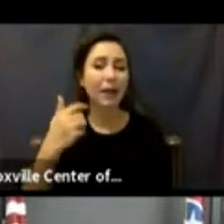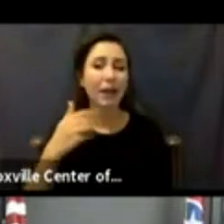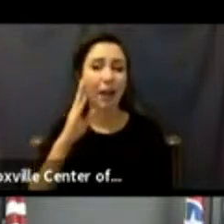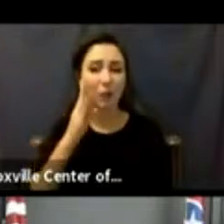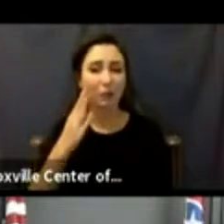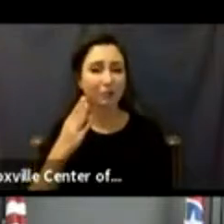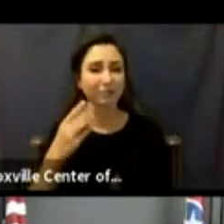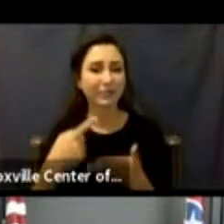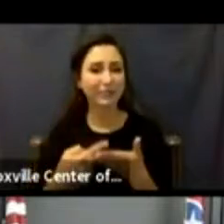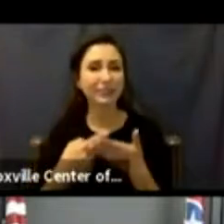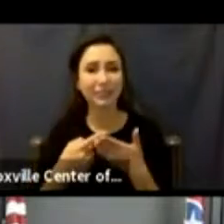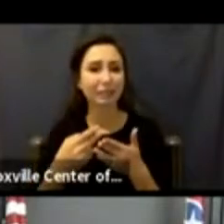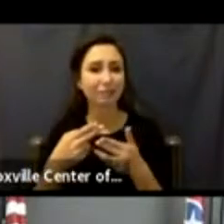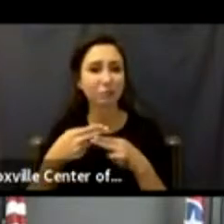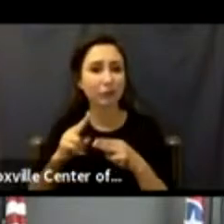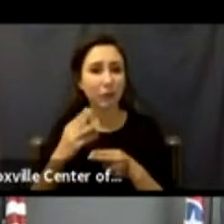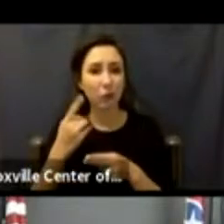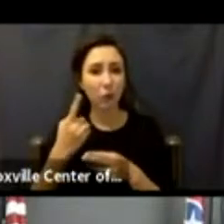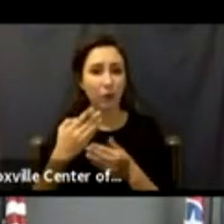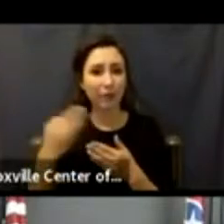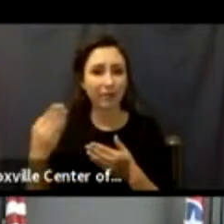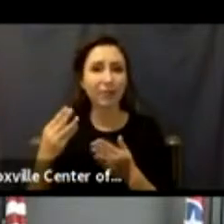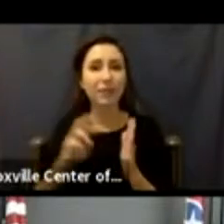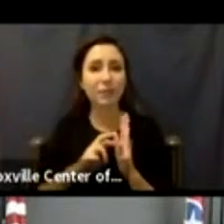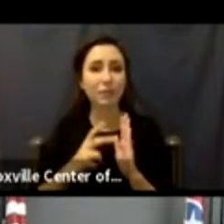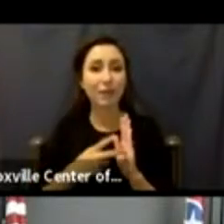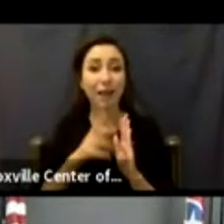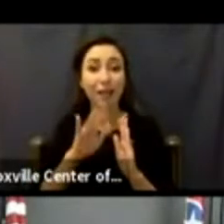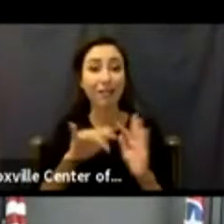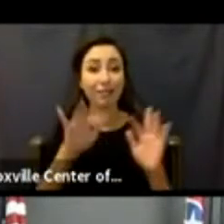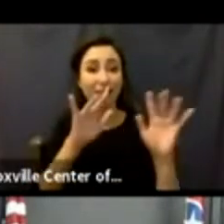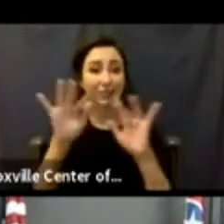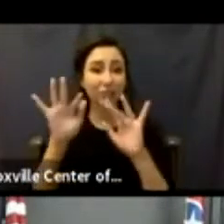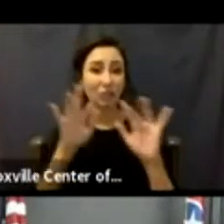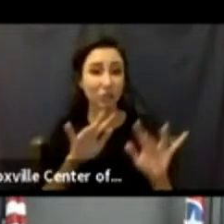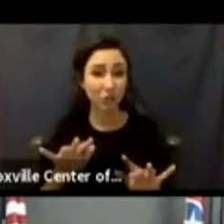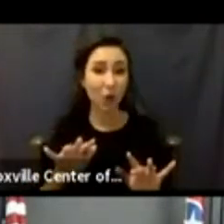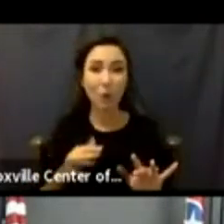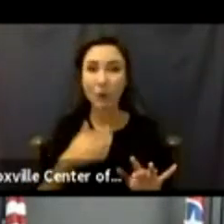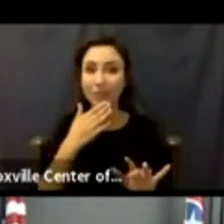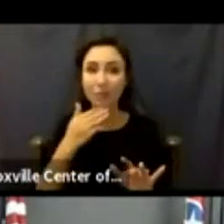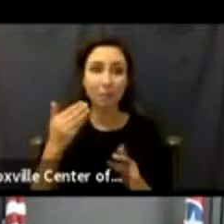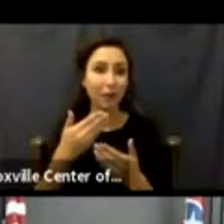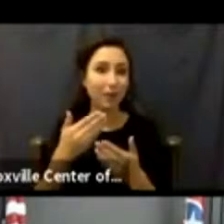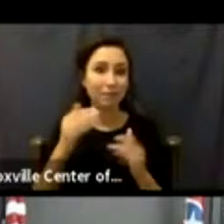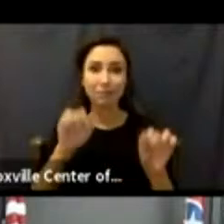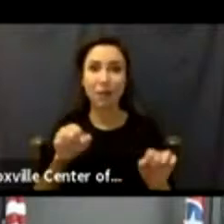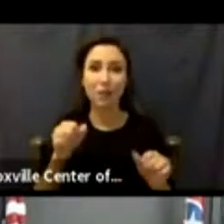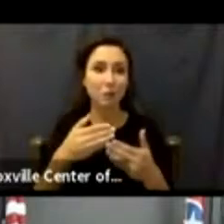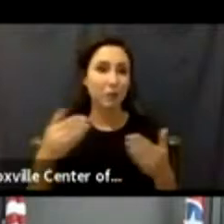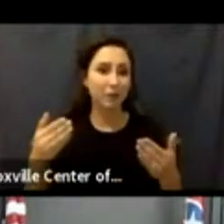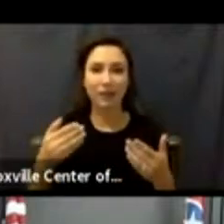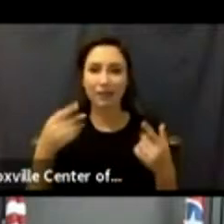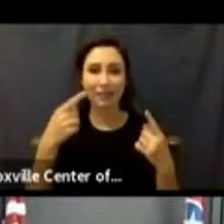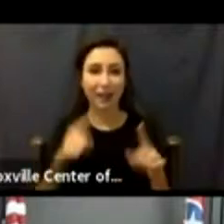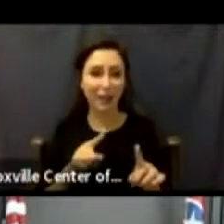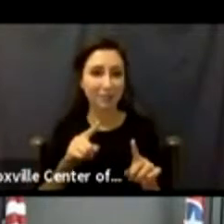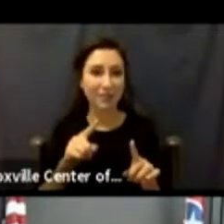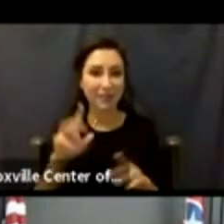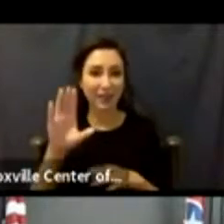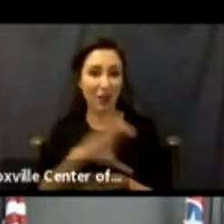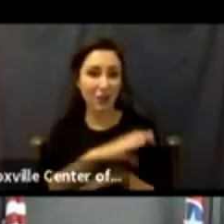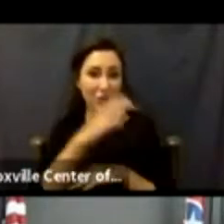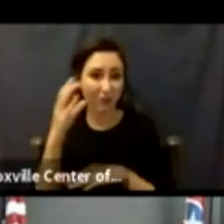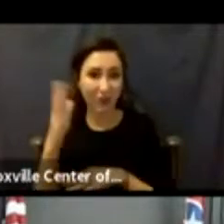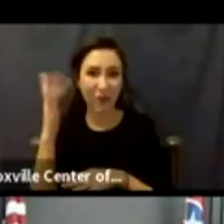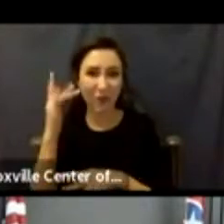And I mean, one thing that's being floated around is that snow that we had was the best thing that could have ever happened to us right around Christmas, because people